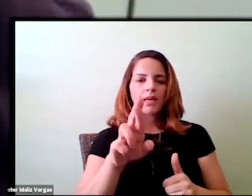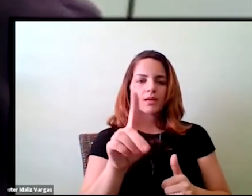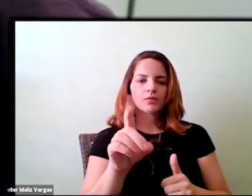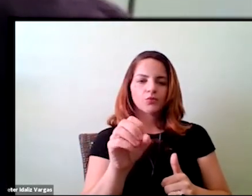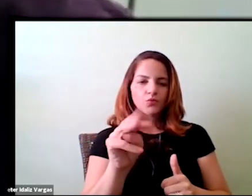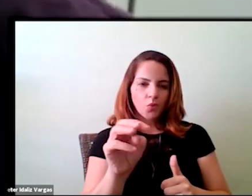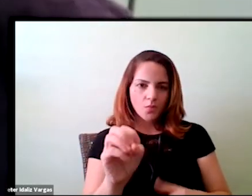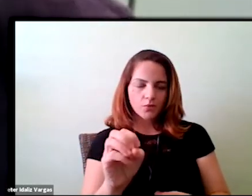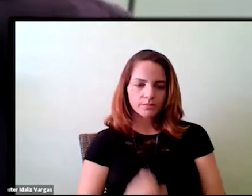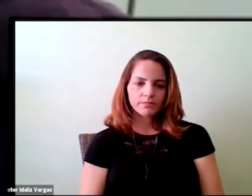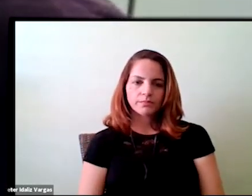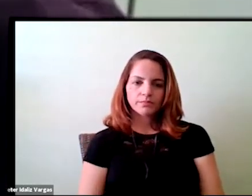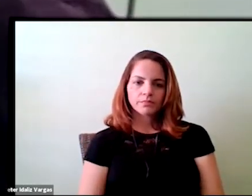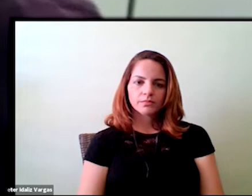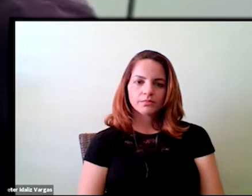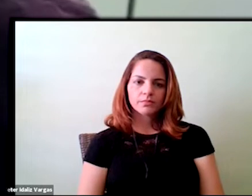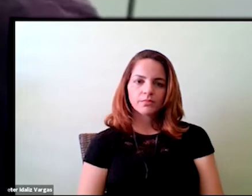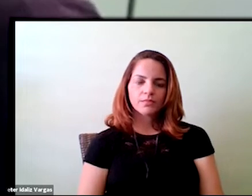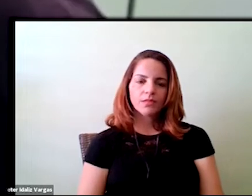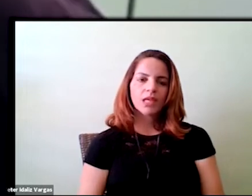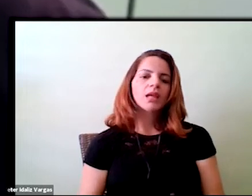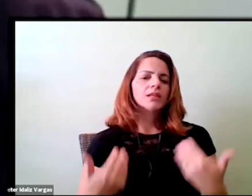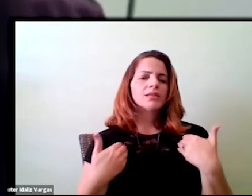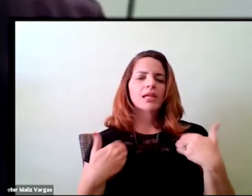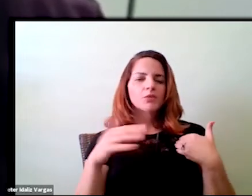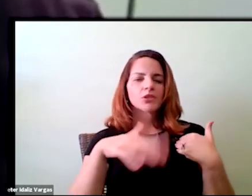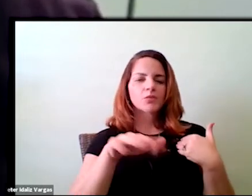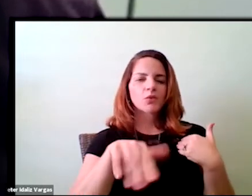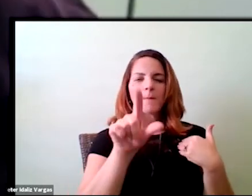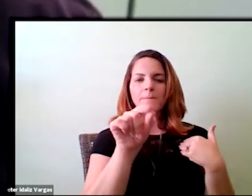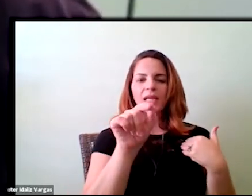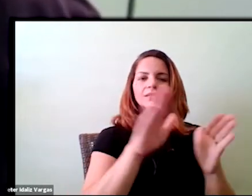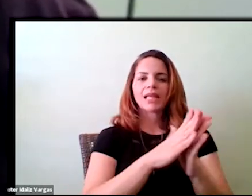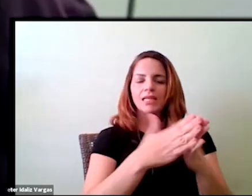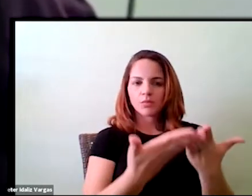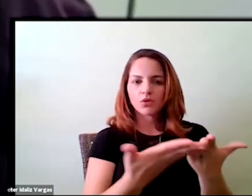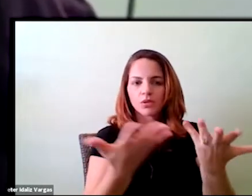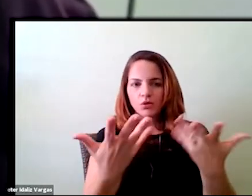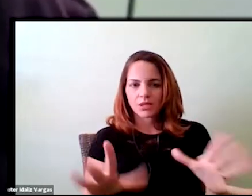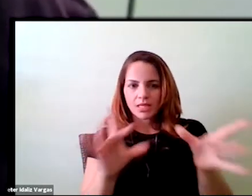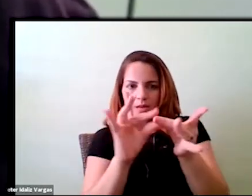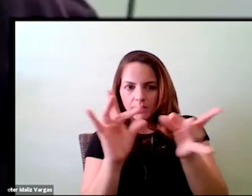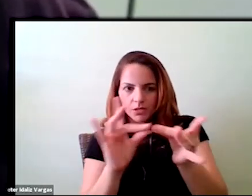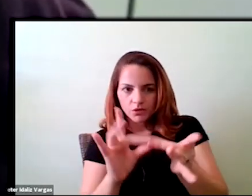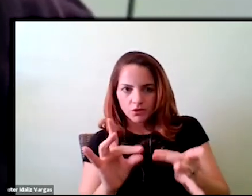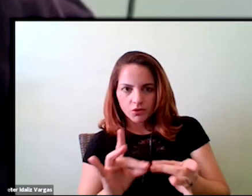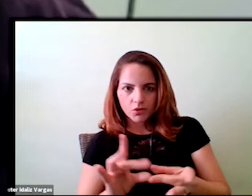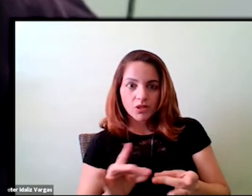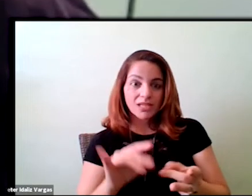And those are just 20 of our newest acquisitions. Centro will